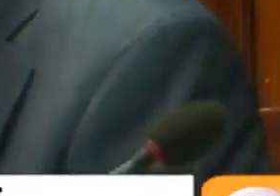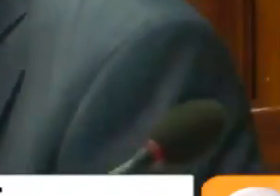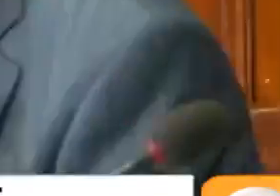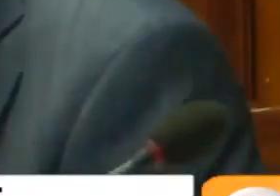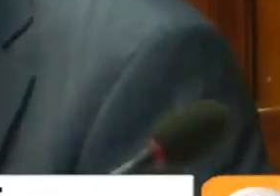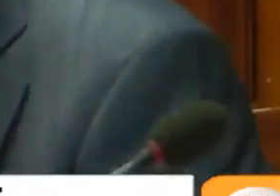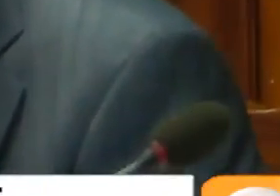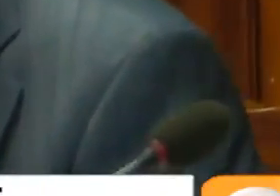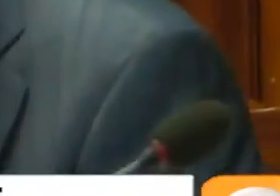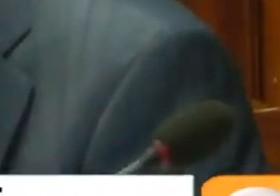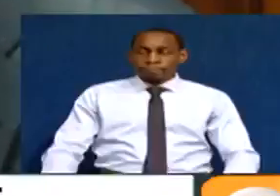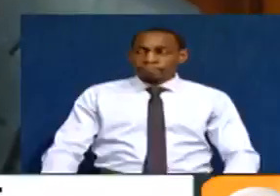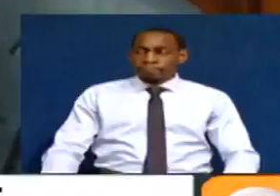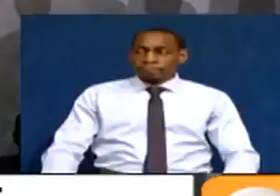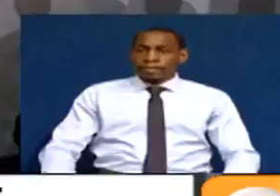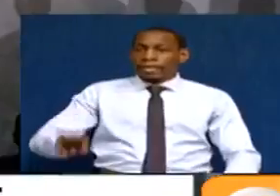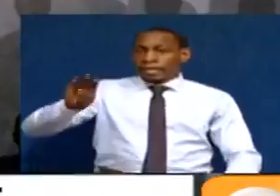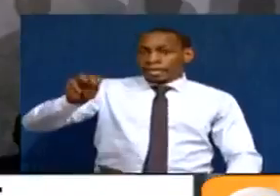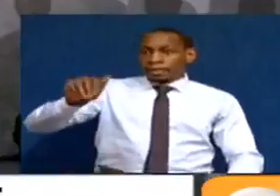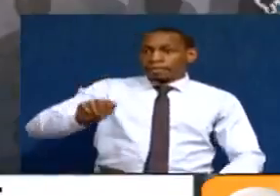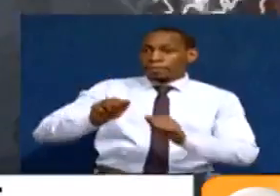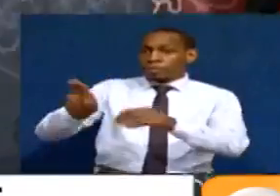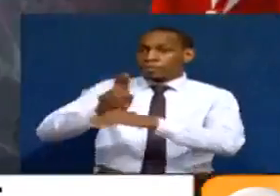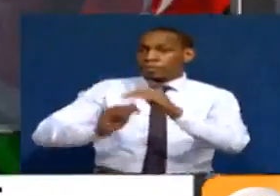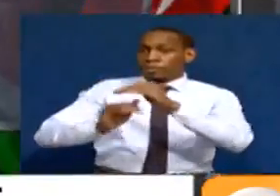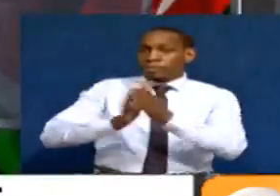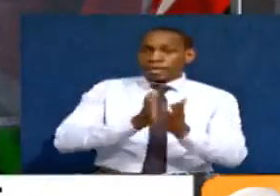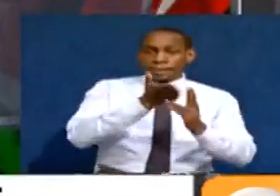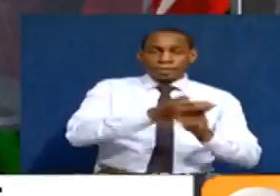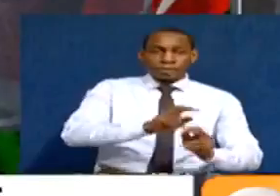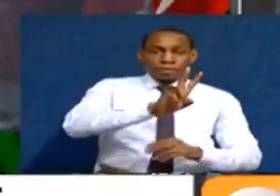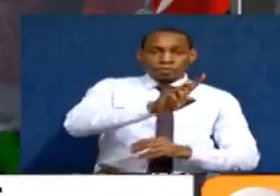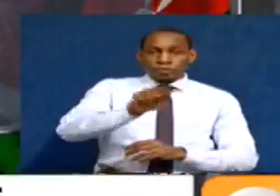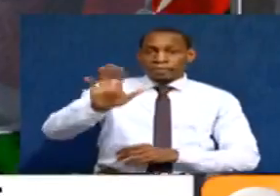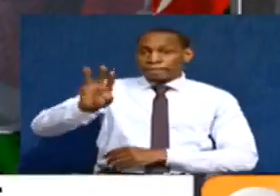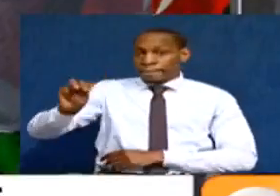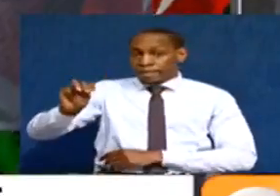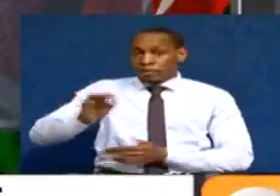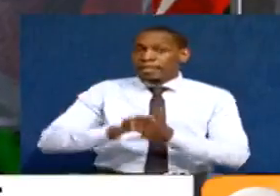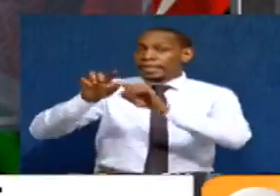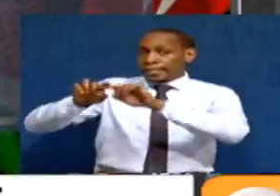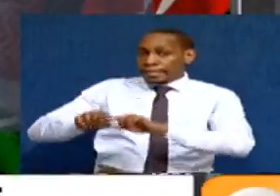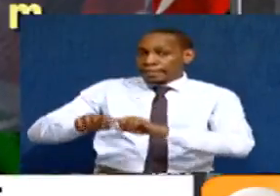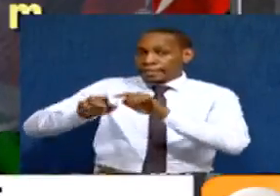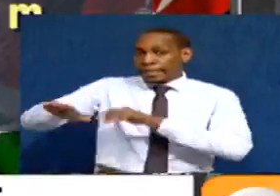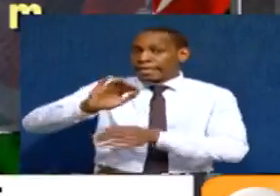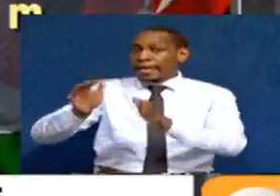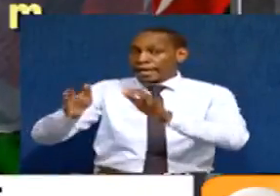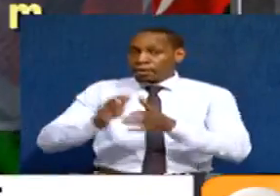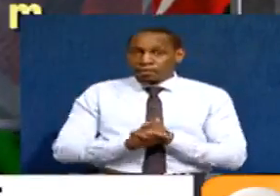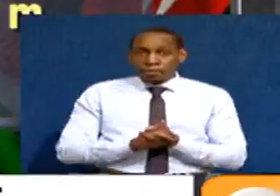ward level, MCA candidates will be allowed to spend a maximum of between 2 and 5 million shillings, depending on their